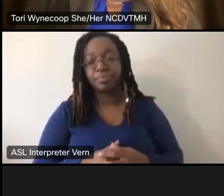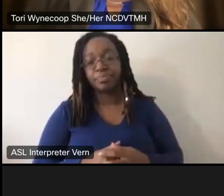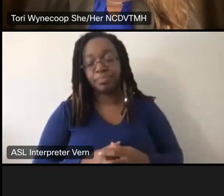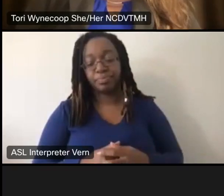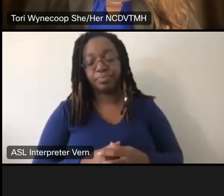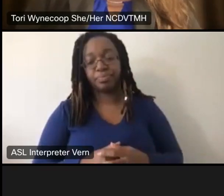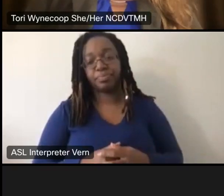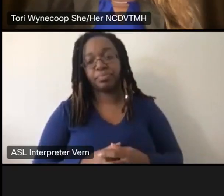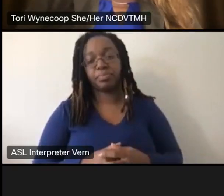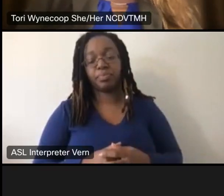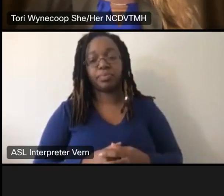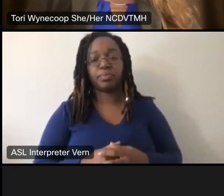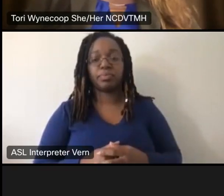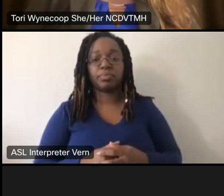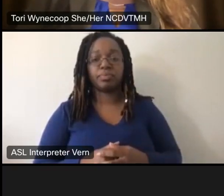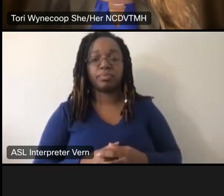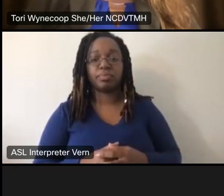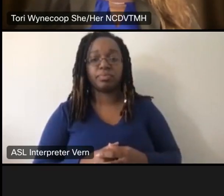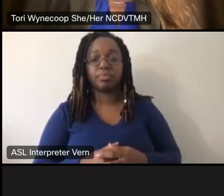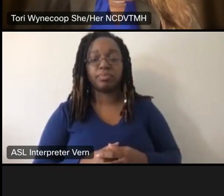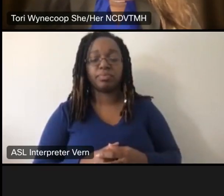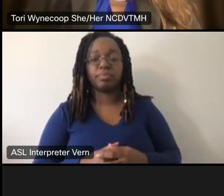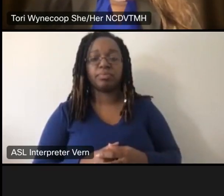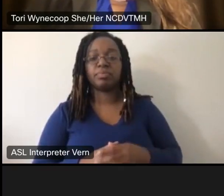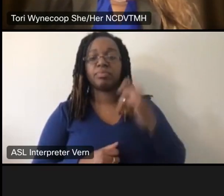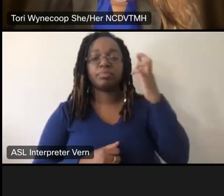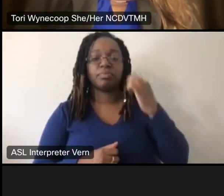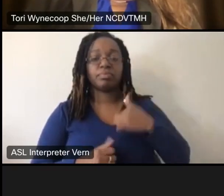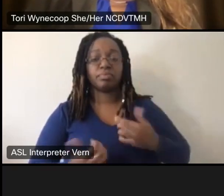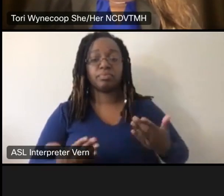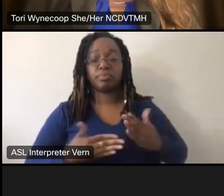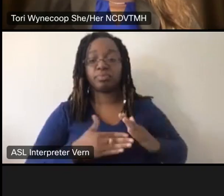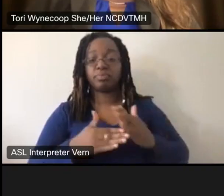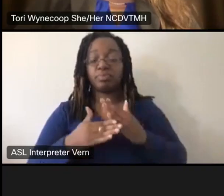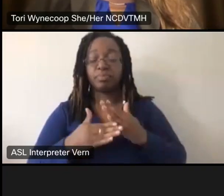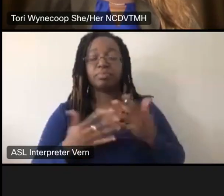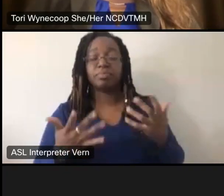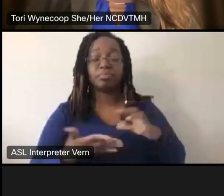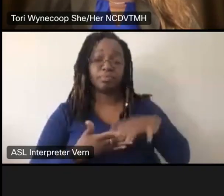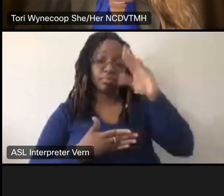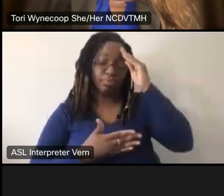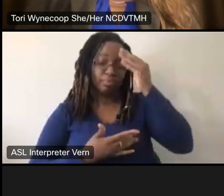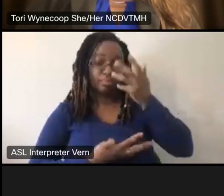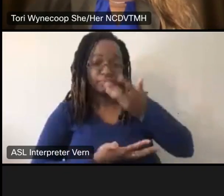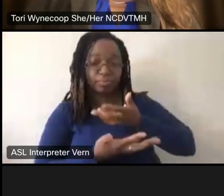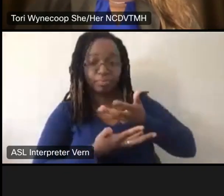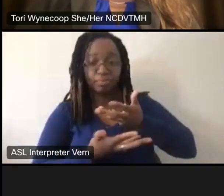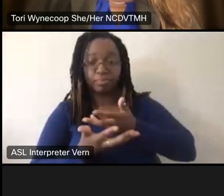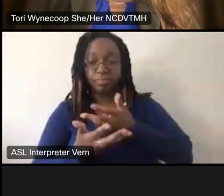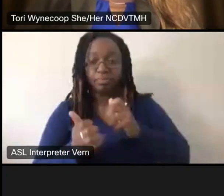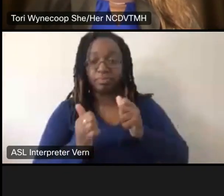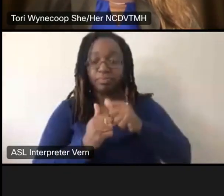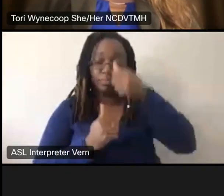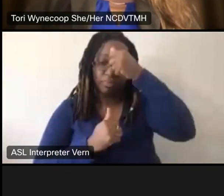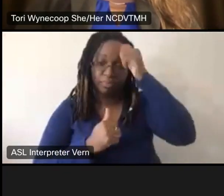my piece for sharing is some of what I've learned from interacting with our Alaska Native